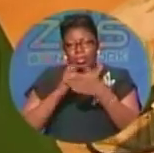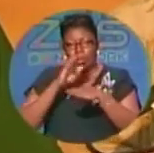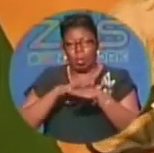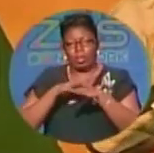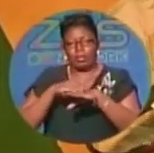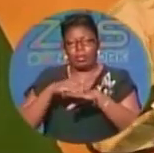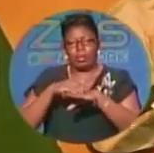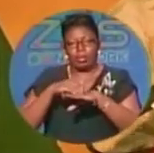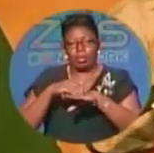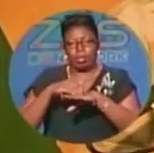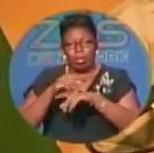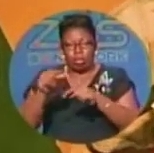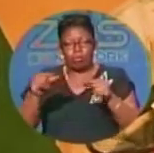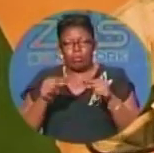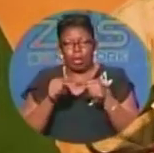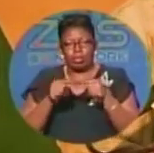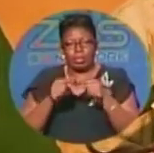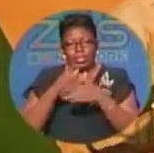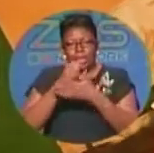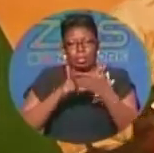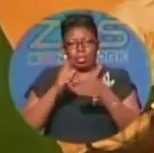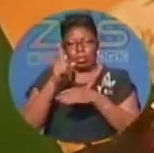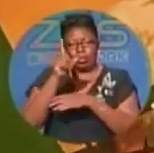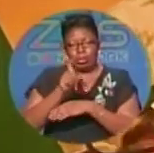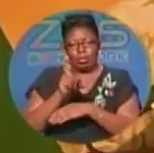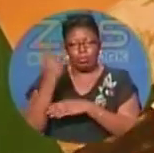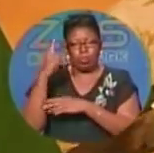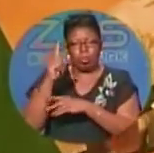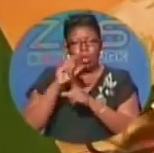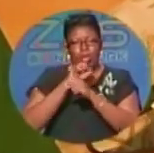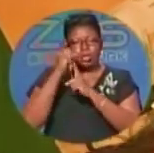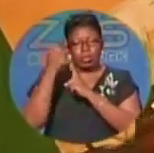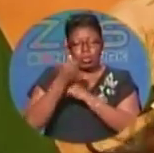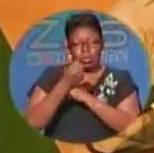there are taxes that you are relying on for social services and education that you